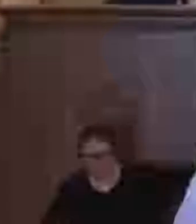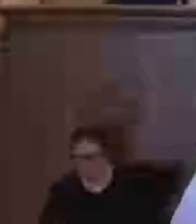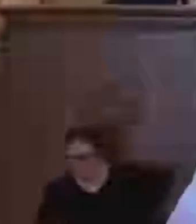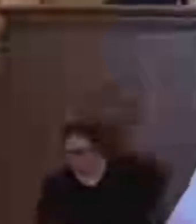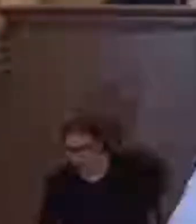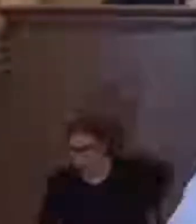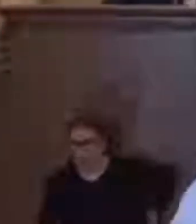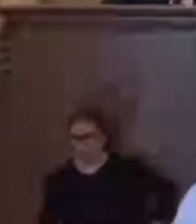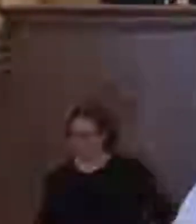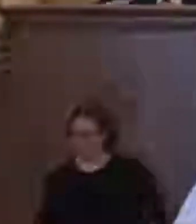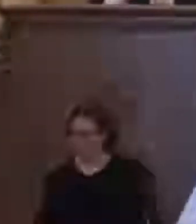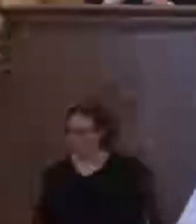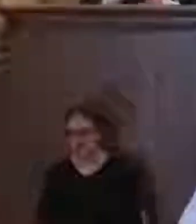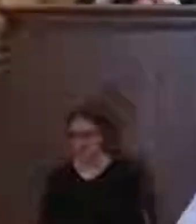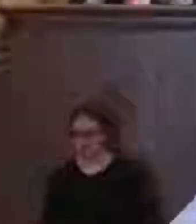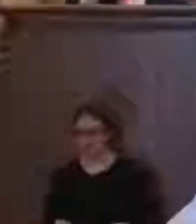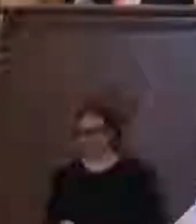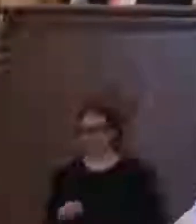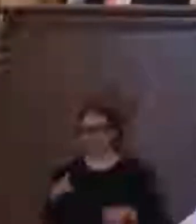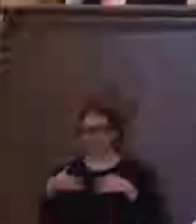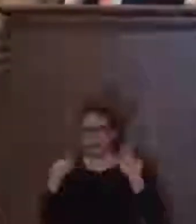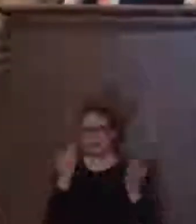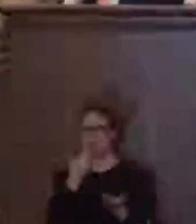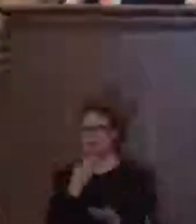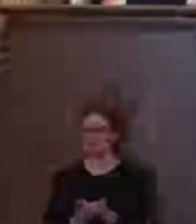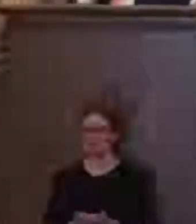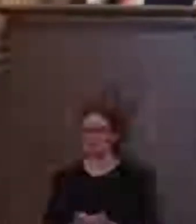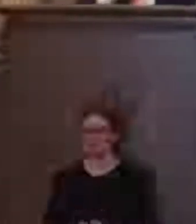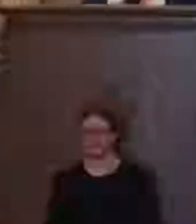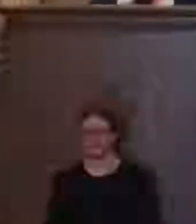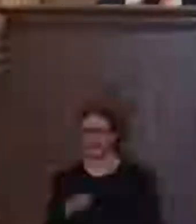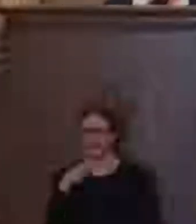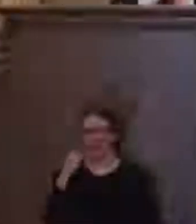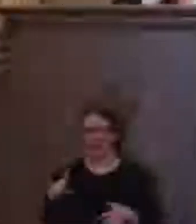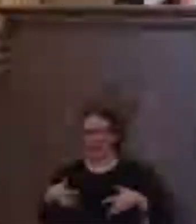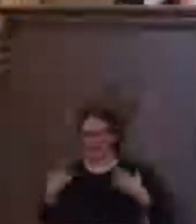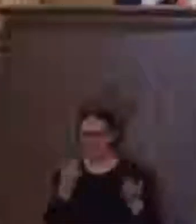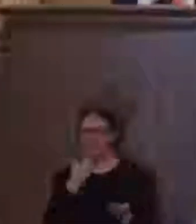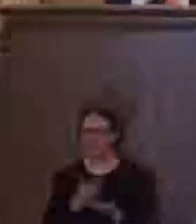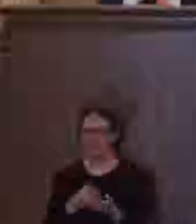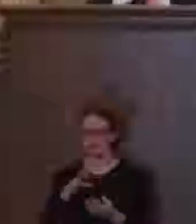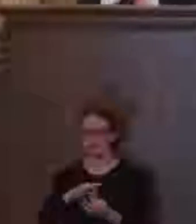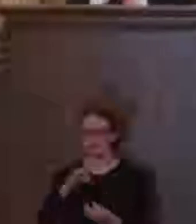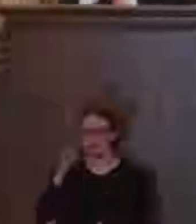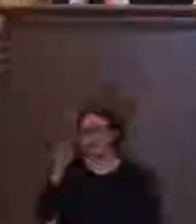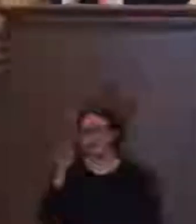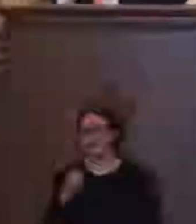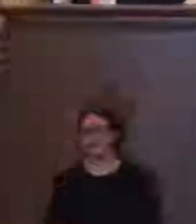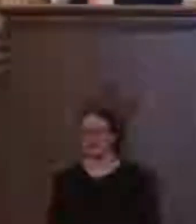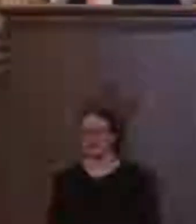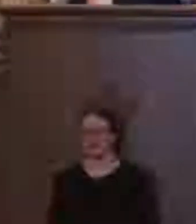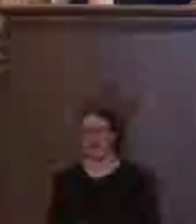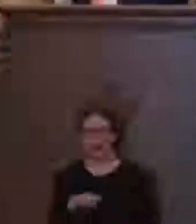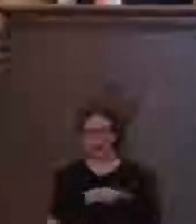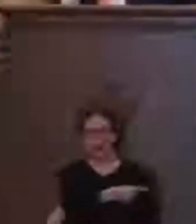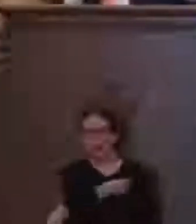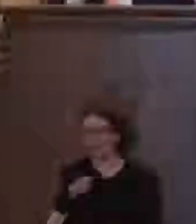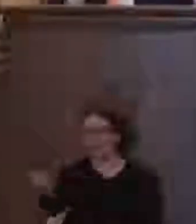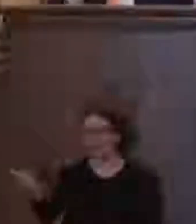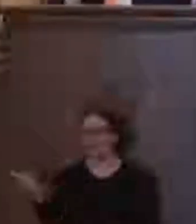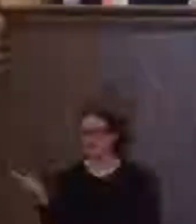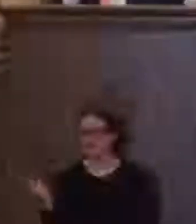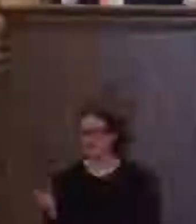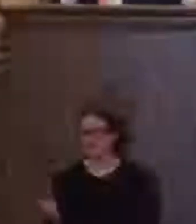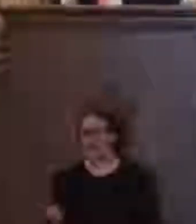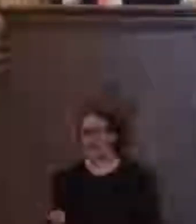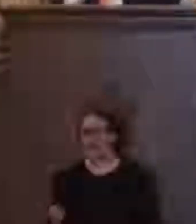morning. Man, I just feel so good. Yes, sir. I'm telling you, I feel good in the Holy Ghost. Yes, sir. I don't know about you, but I'm